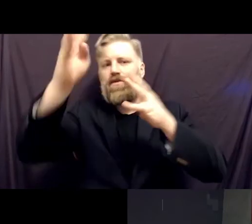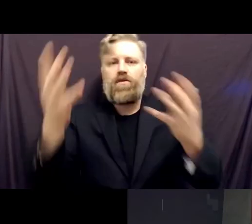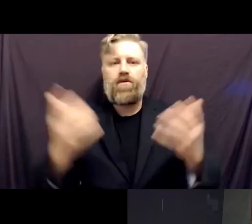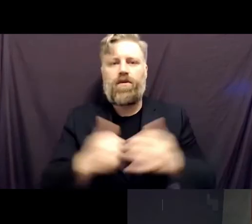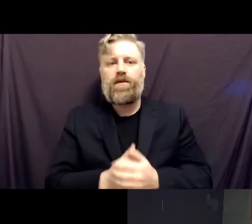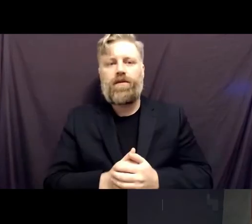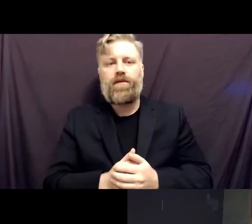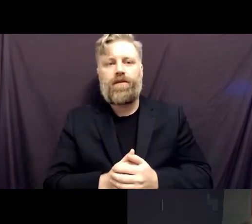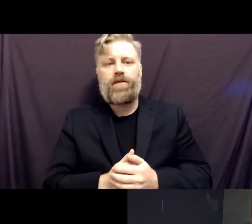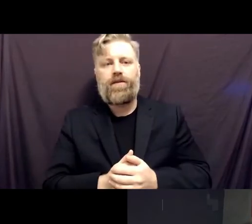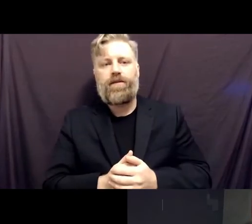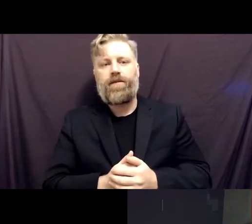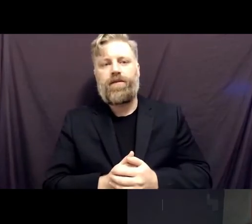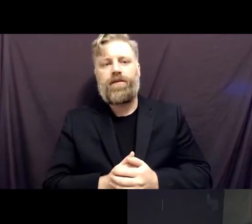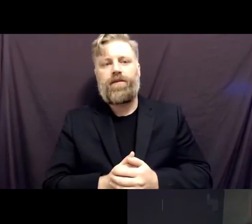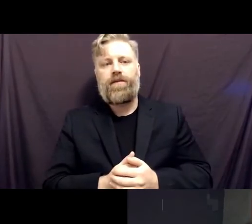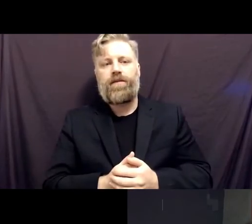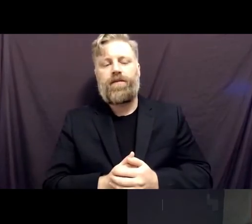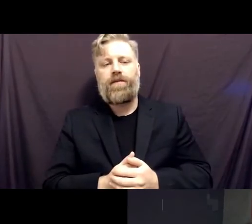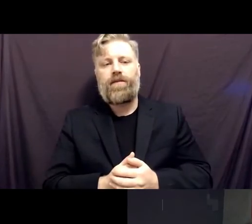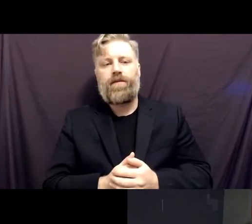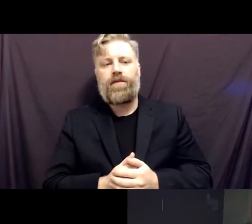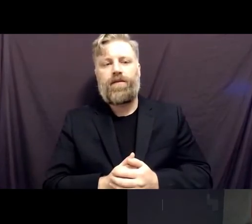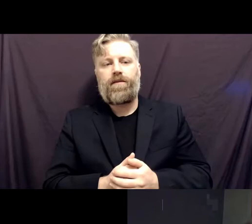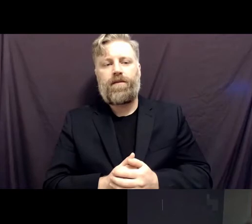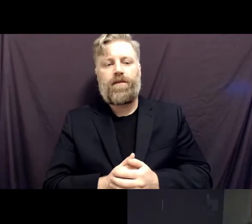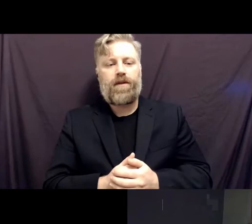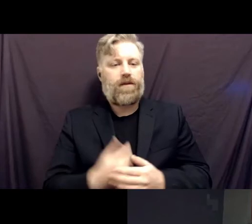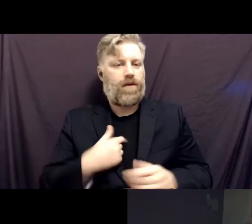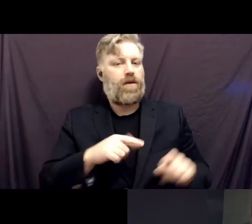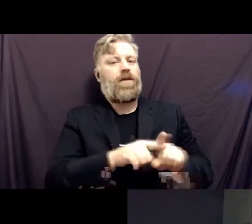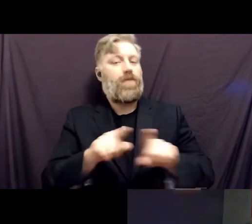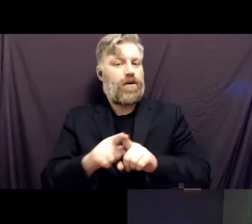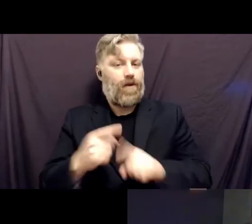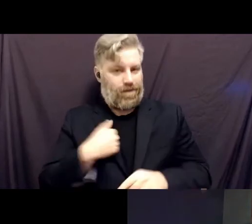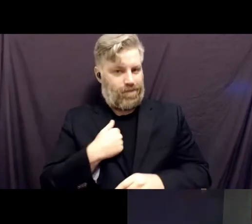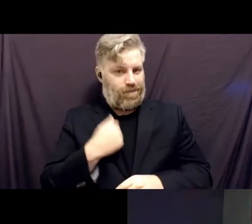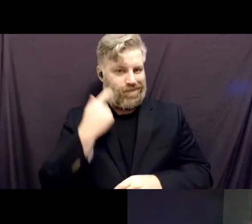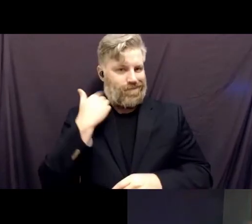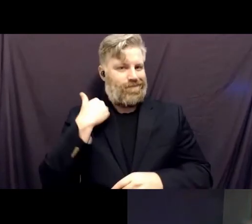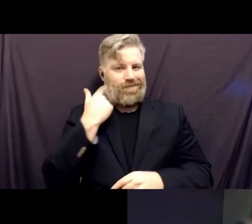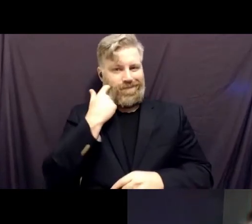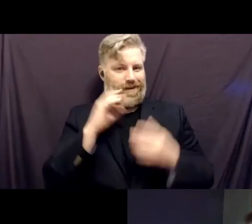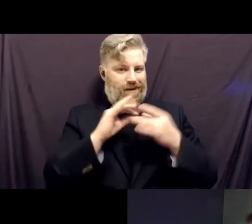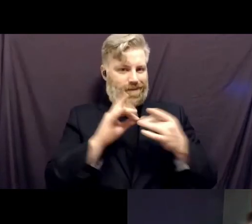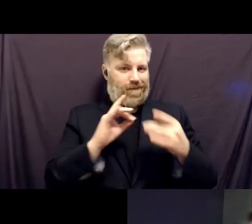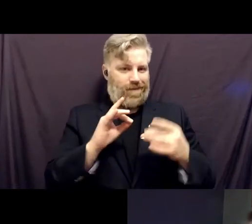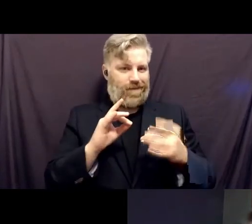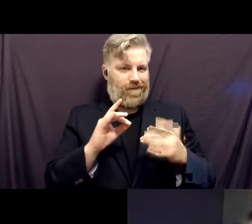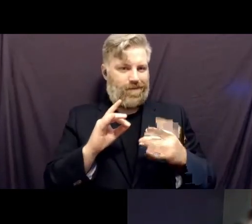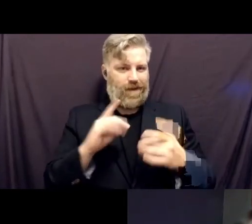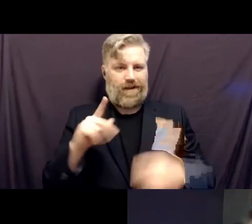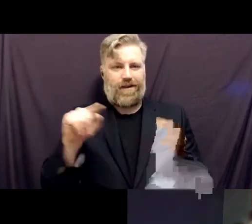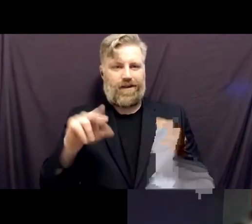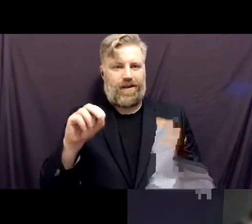You found through my words also something about the history of the Zero